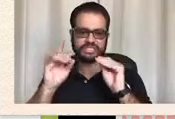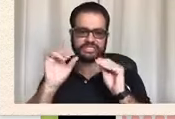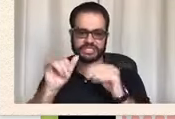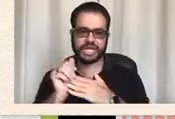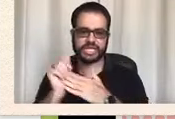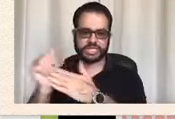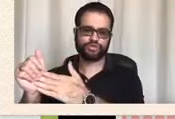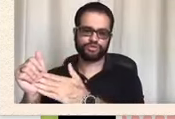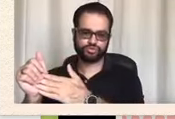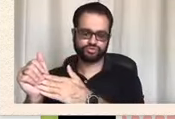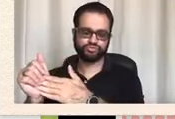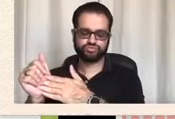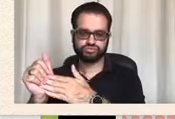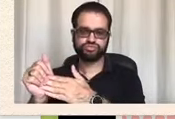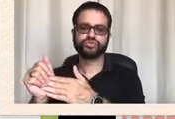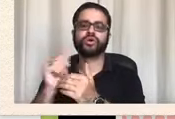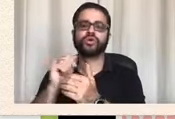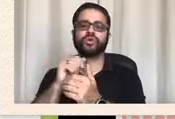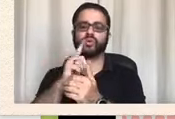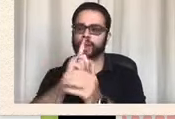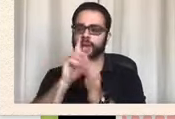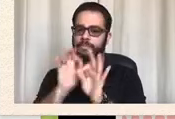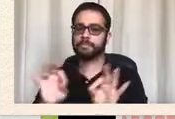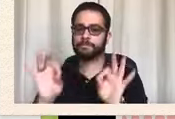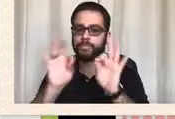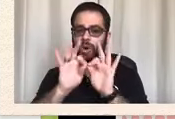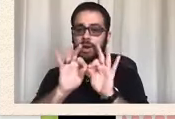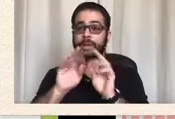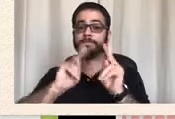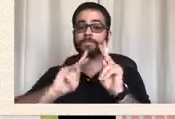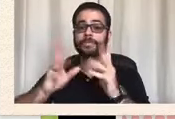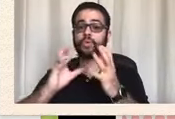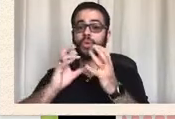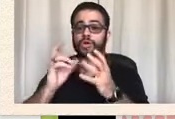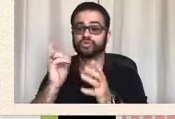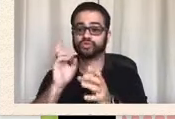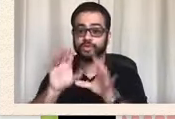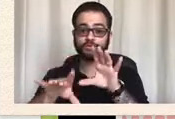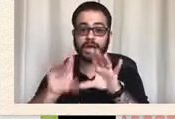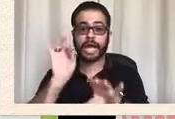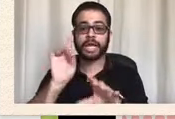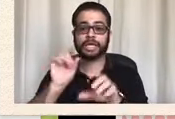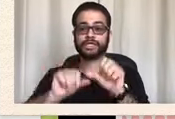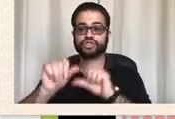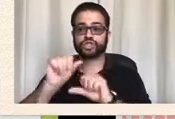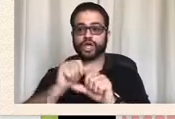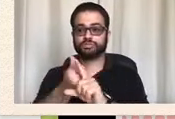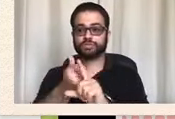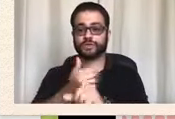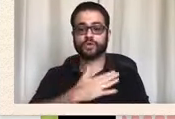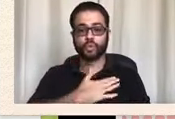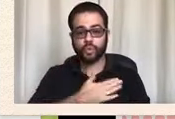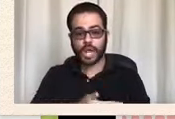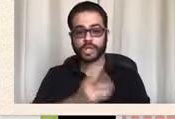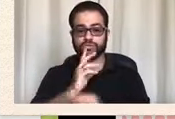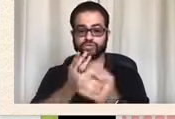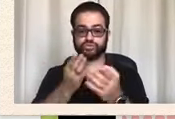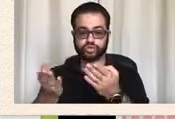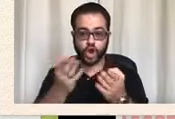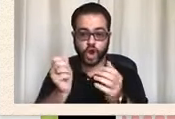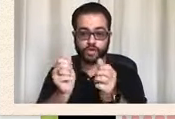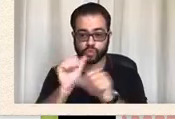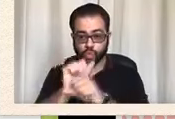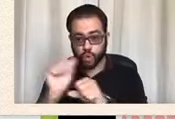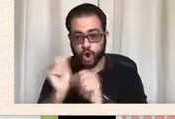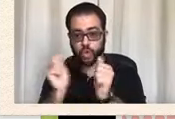people to find the people that have a willingness to serve in that capacity and then be able to meet them where they are and